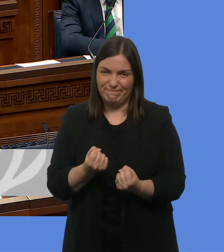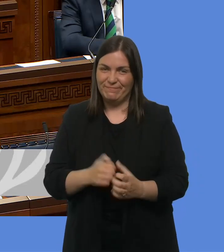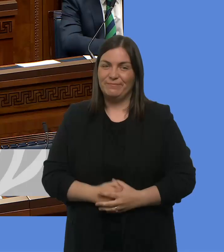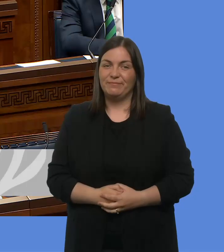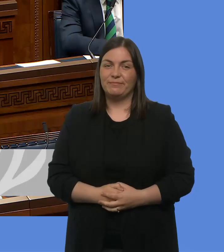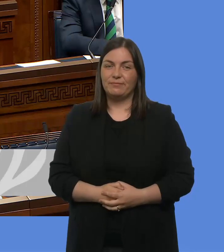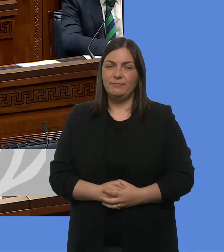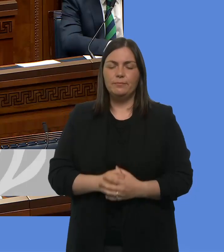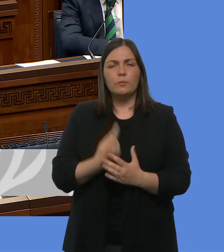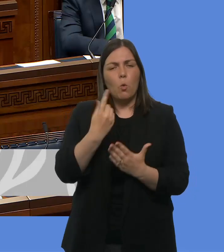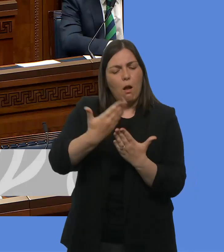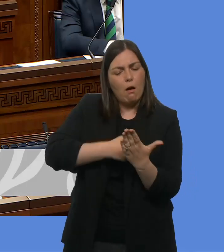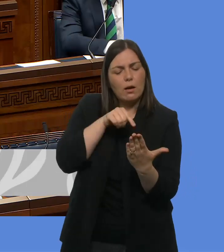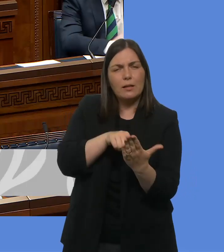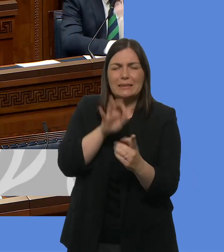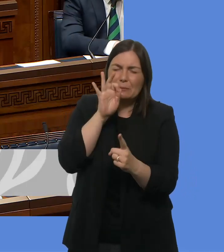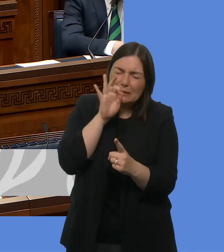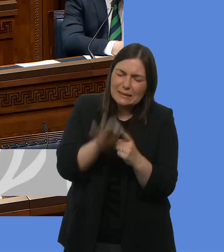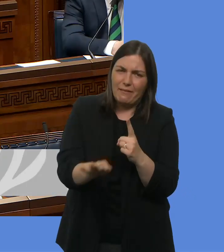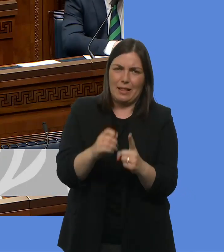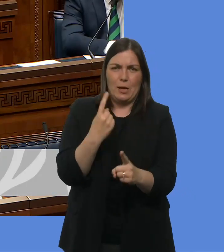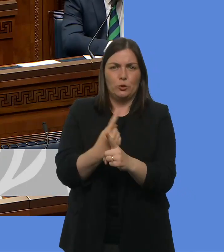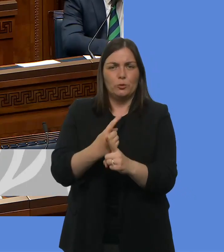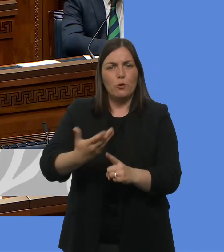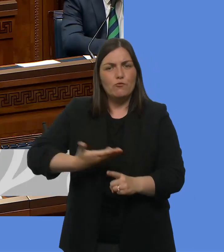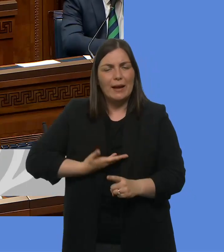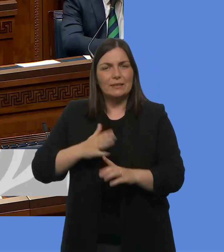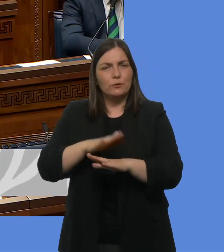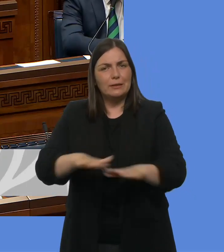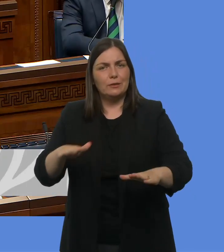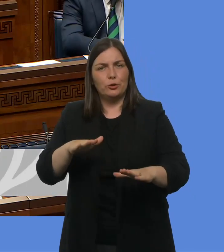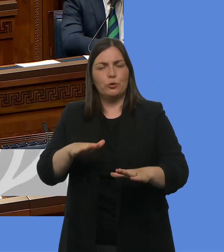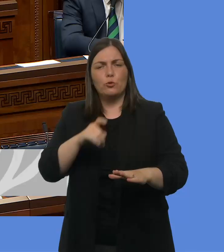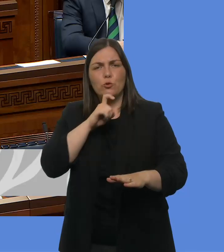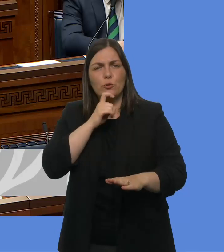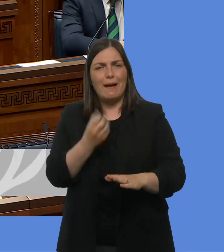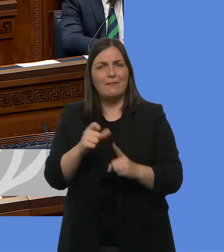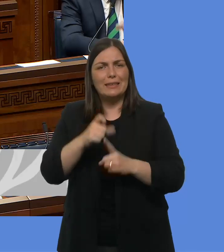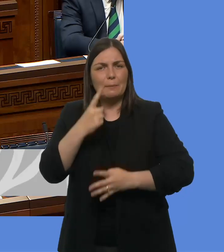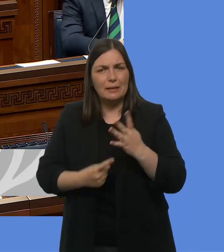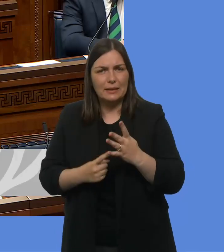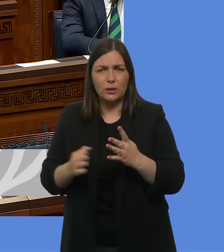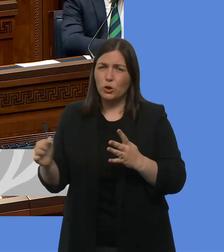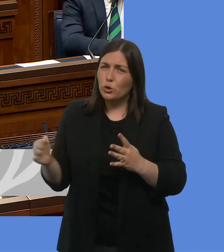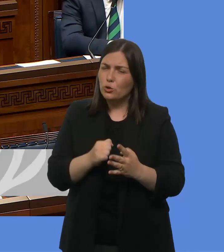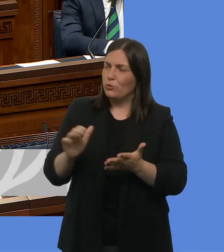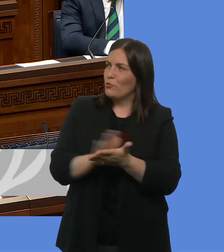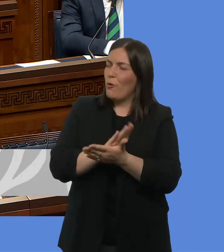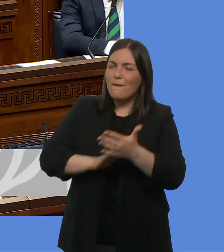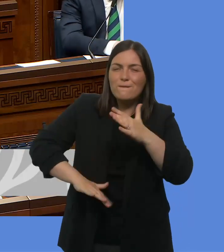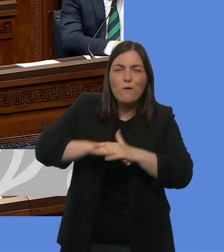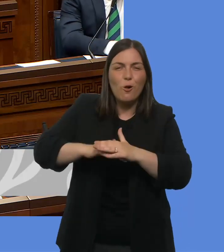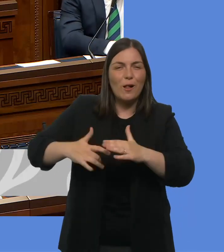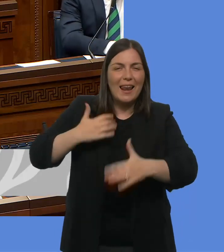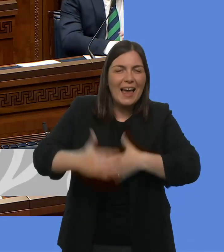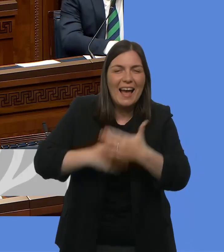the right of children with disabilities, stating that they should enjoy a full and decent life in conditions that promote dignity, self-reliance and